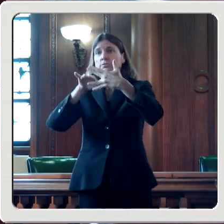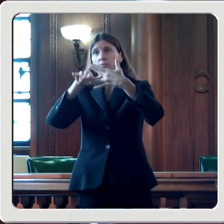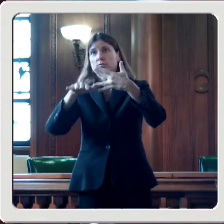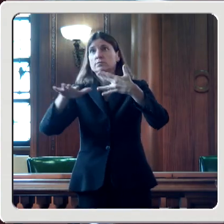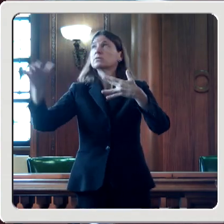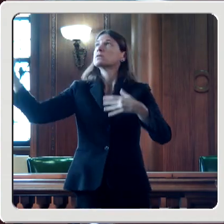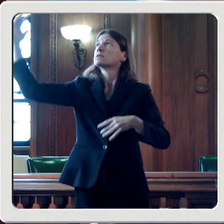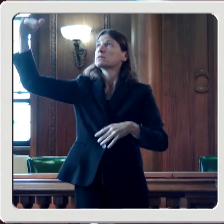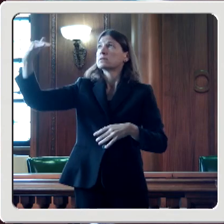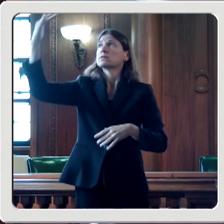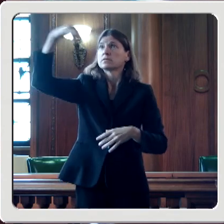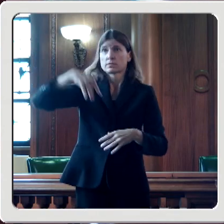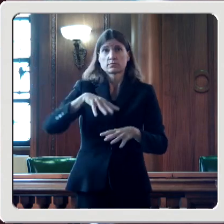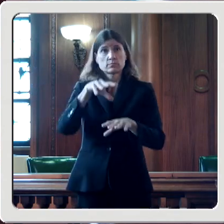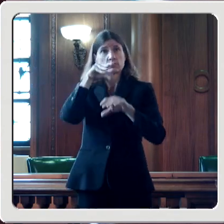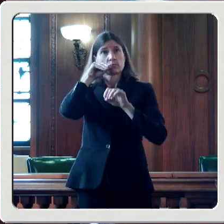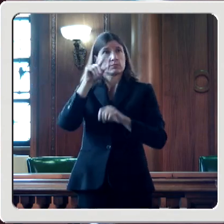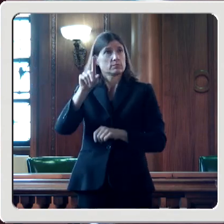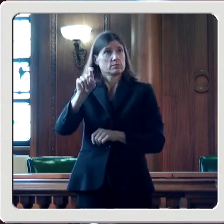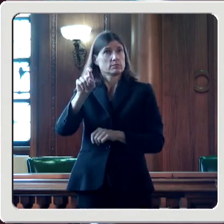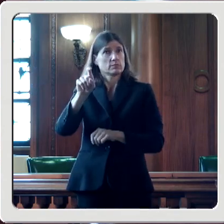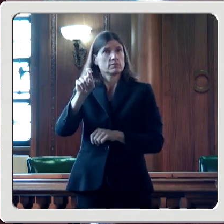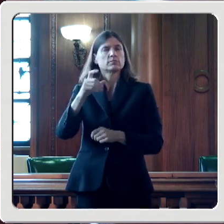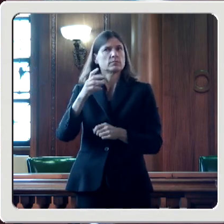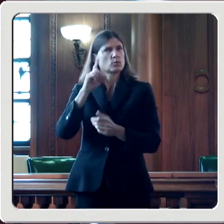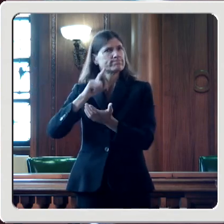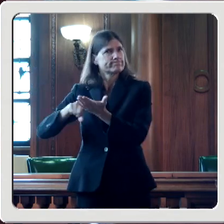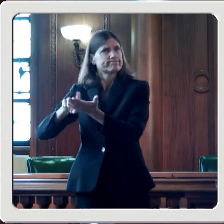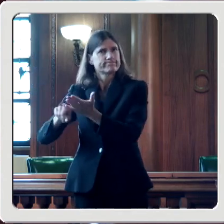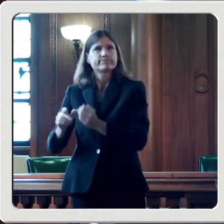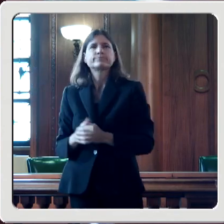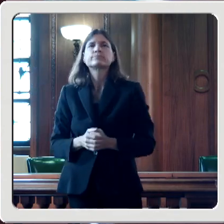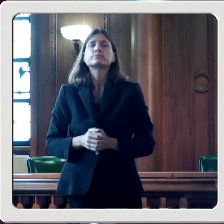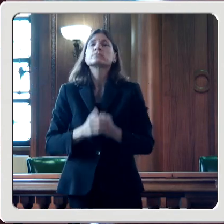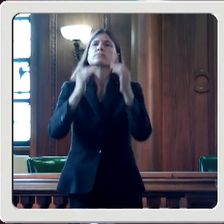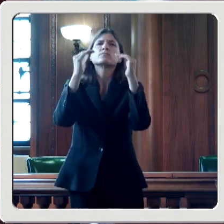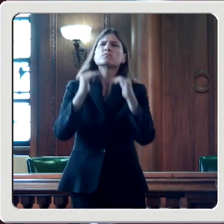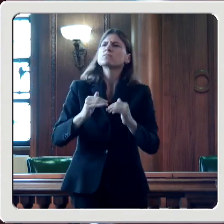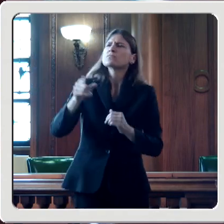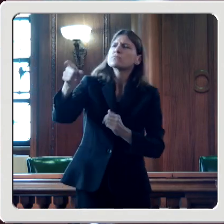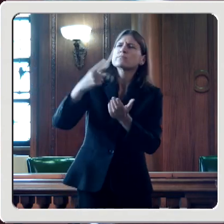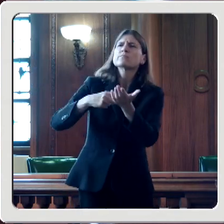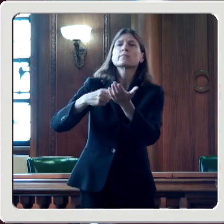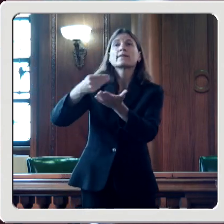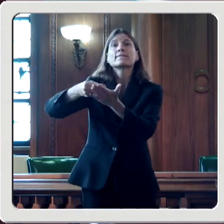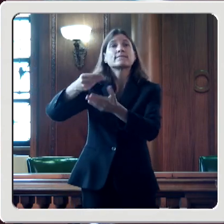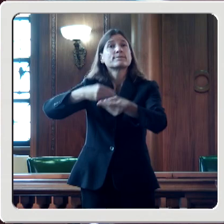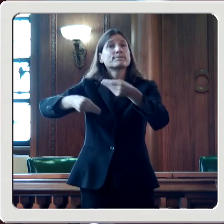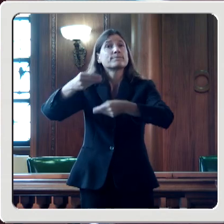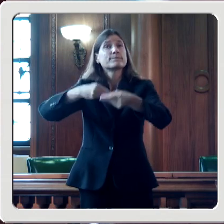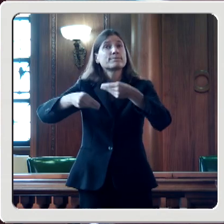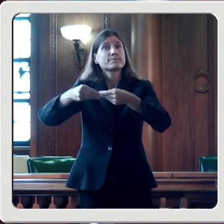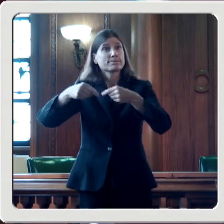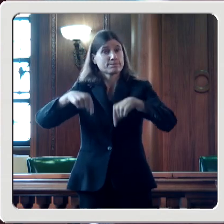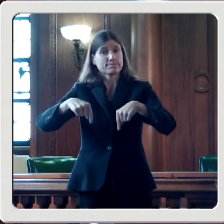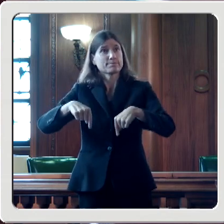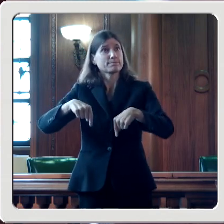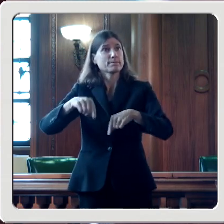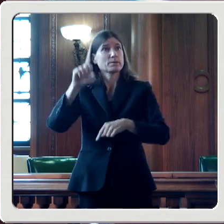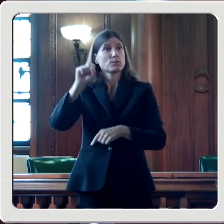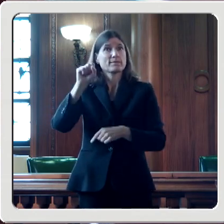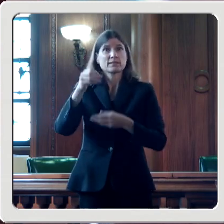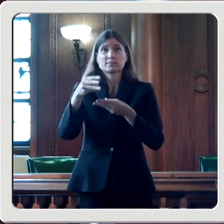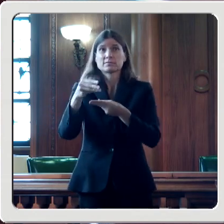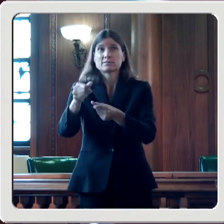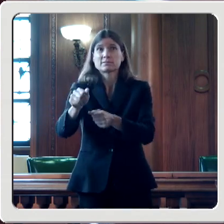CAFO, TJ Plain, indicates to me we've deficit spent about $8 million. A loss of revenue since then. The beginning of